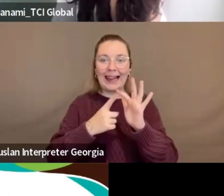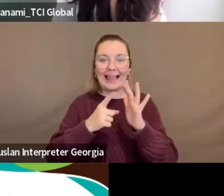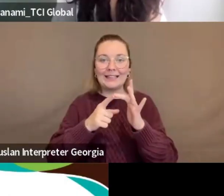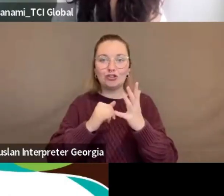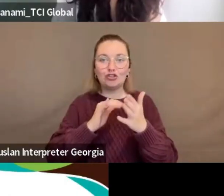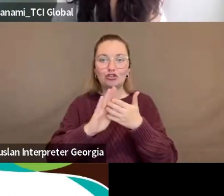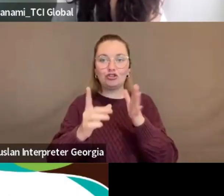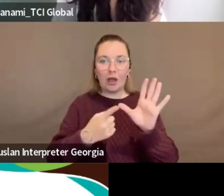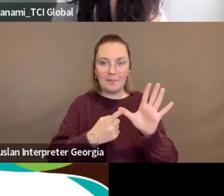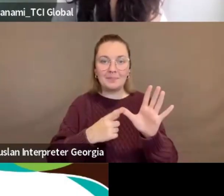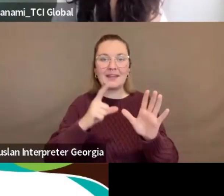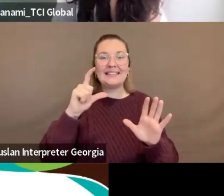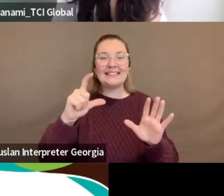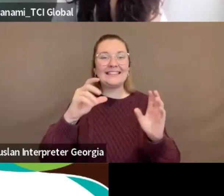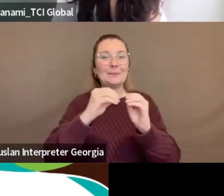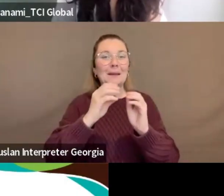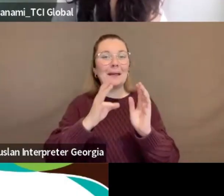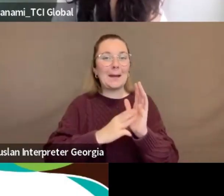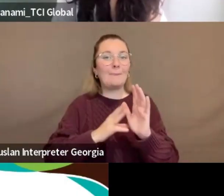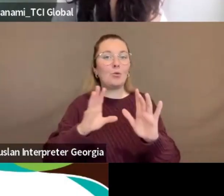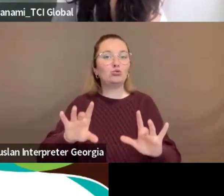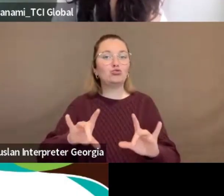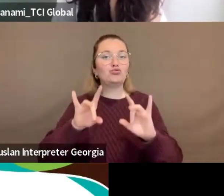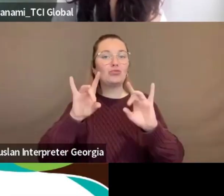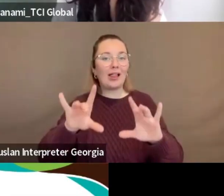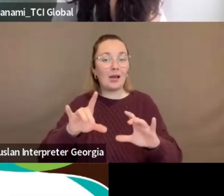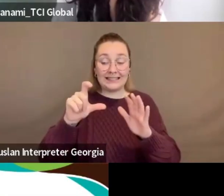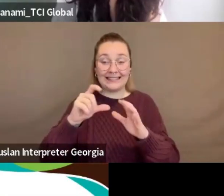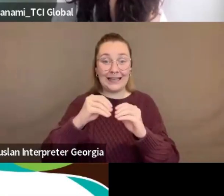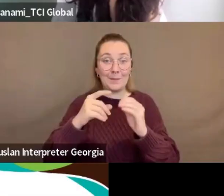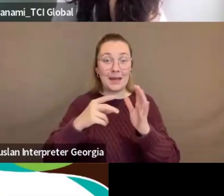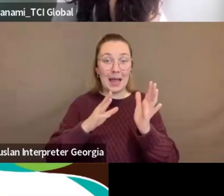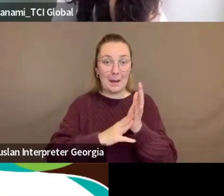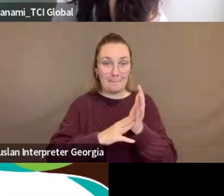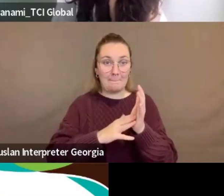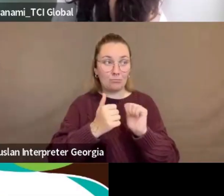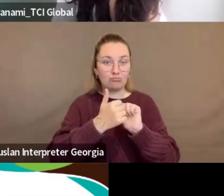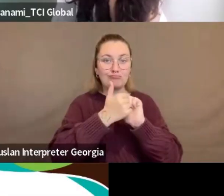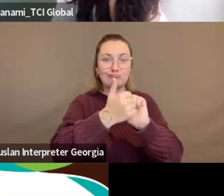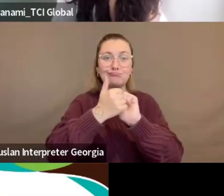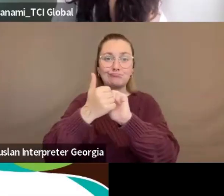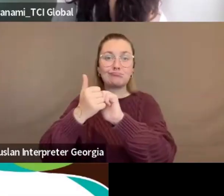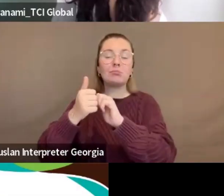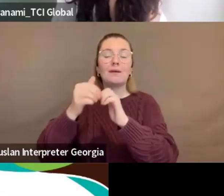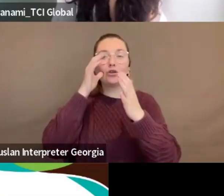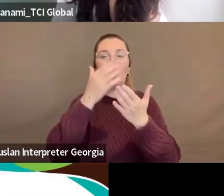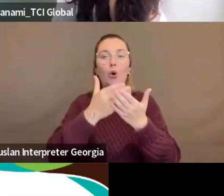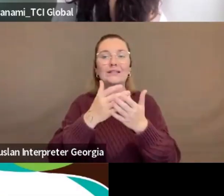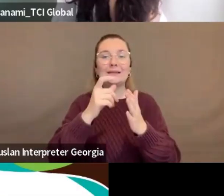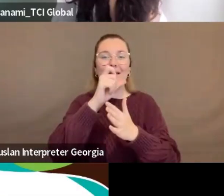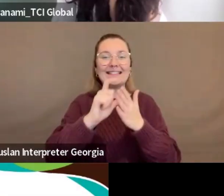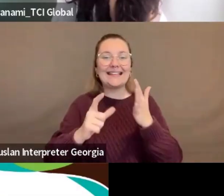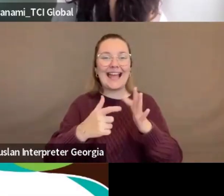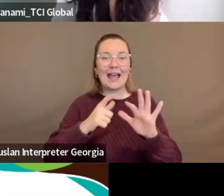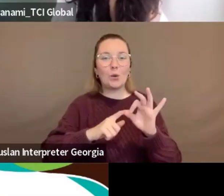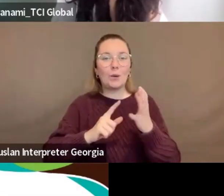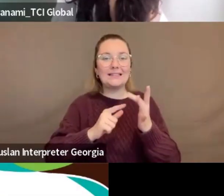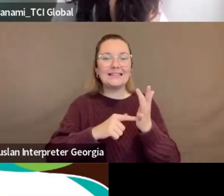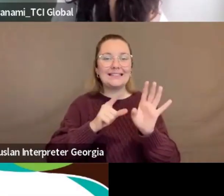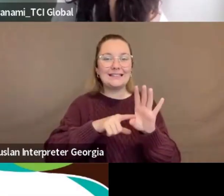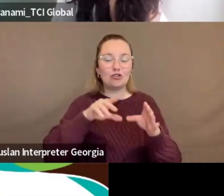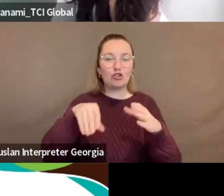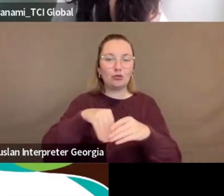Australia. CBM's work with partners across the region has focused on disability equity and rights, including